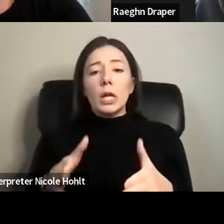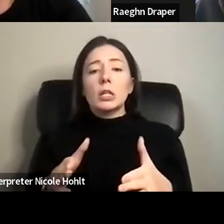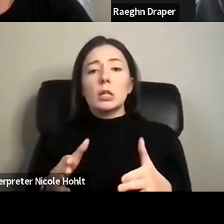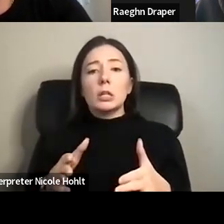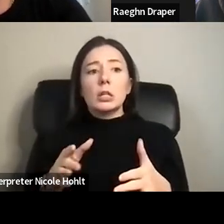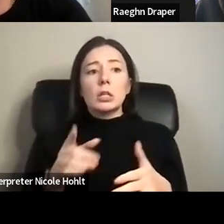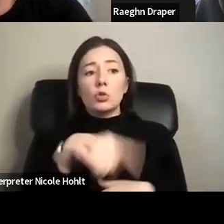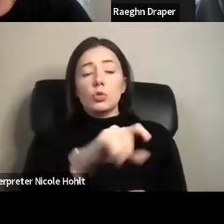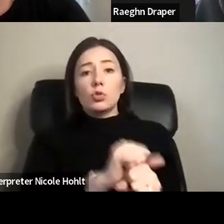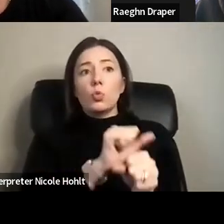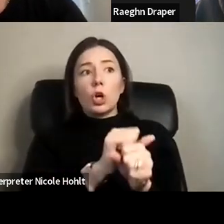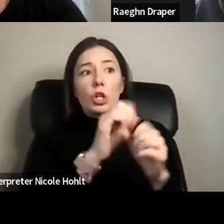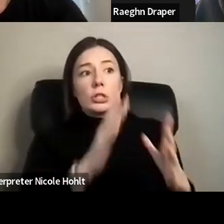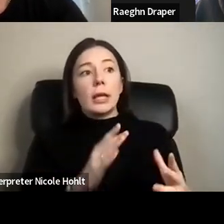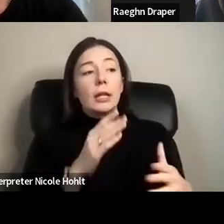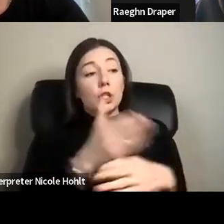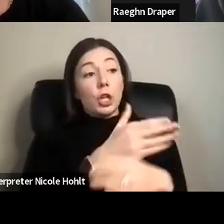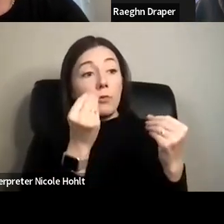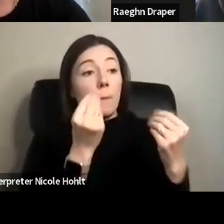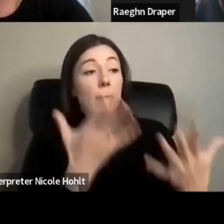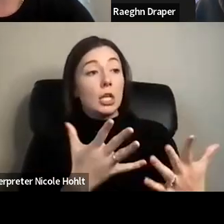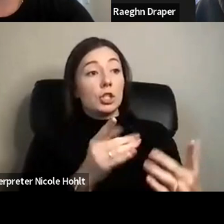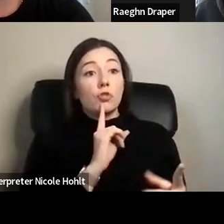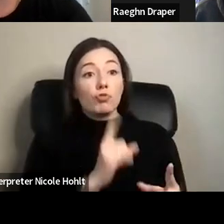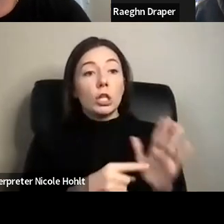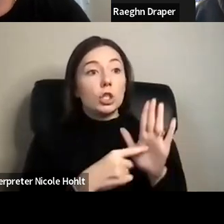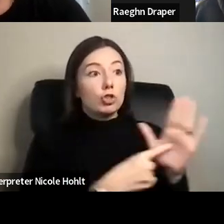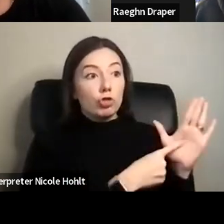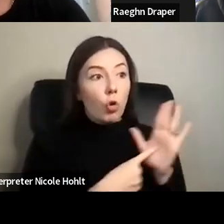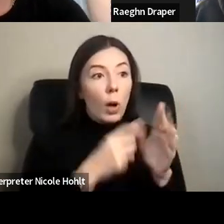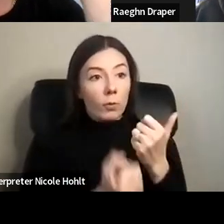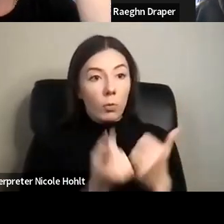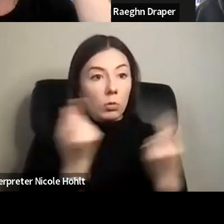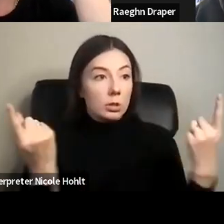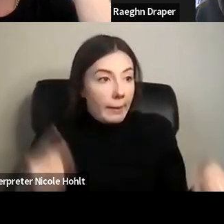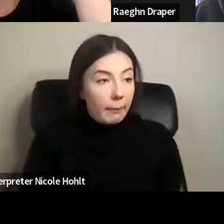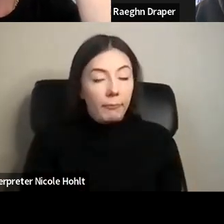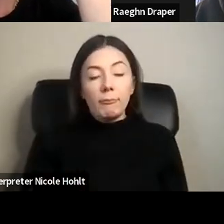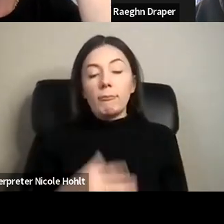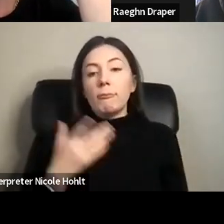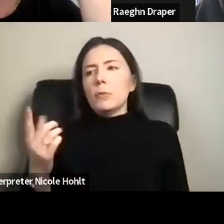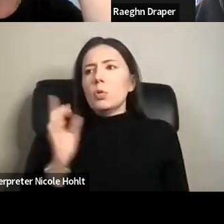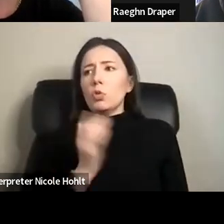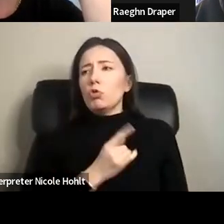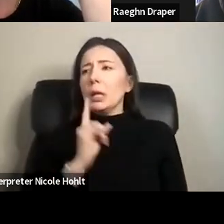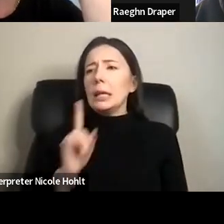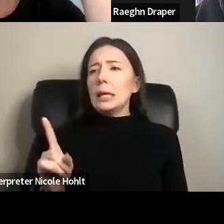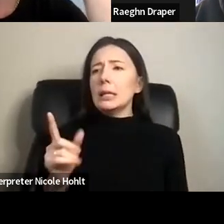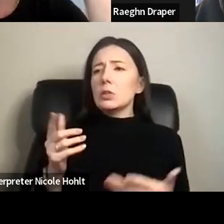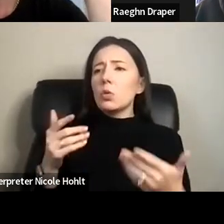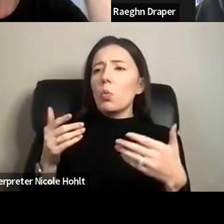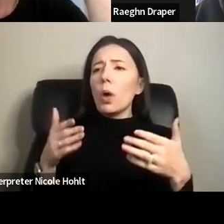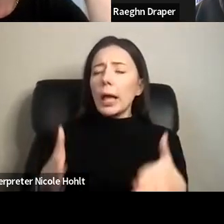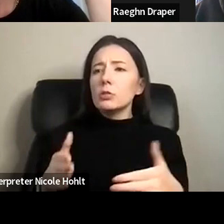and share information and better equip workers. We're really thinking of this as a harm reduction public